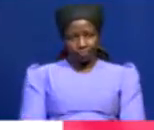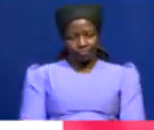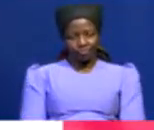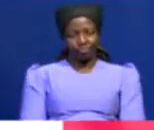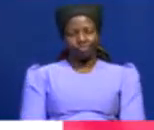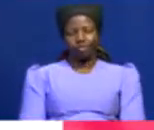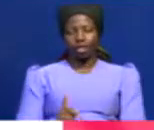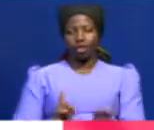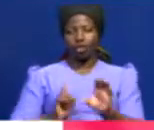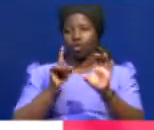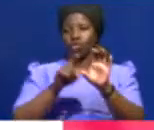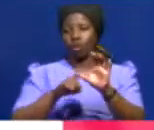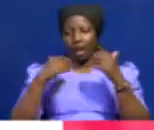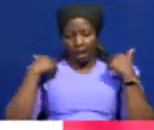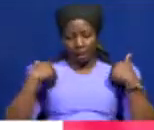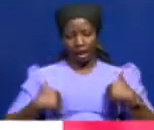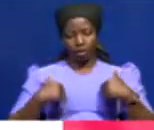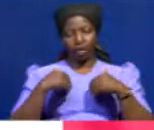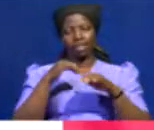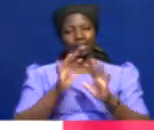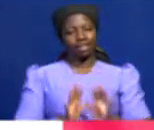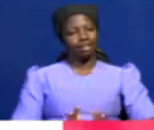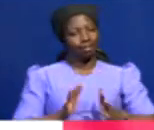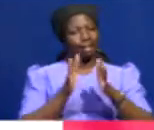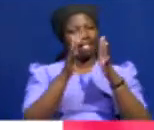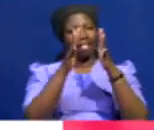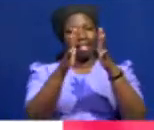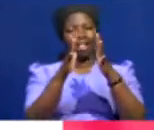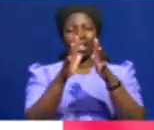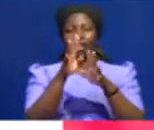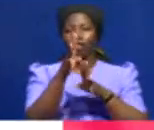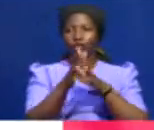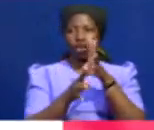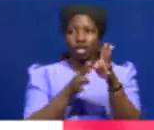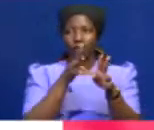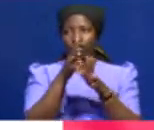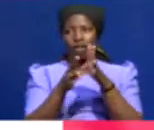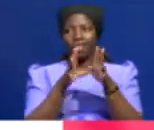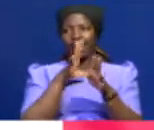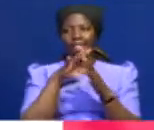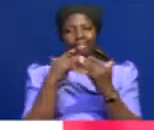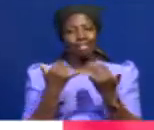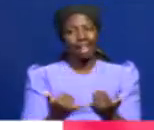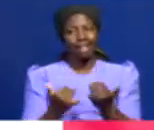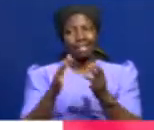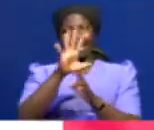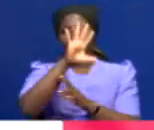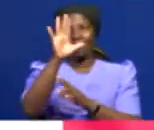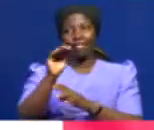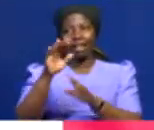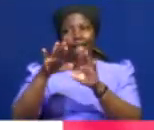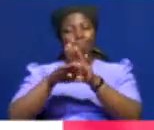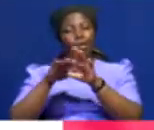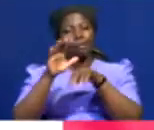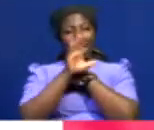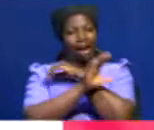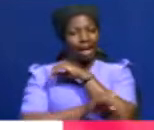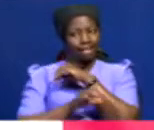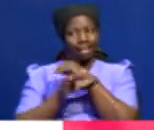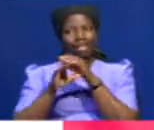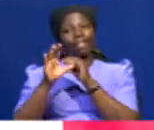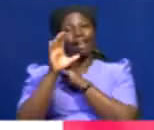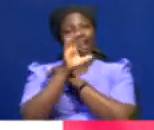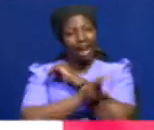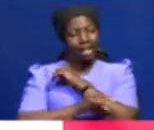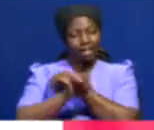Join me in applauding the 44th and youngest African member states, the Republic